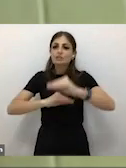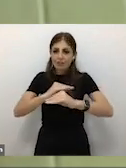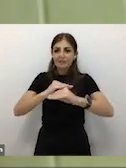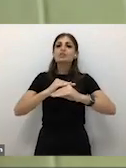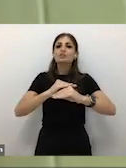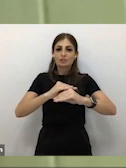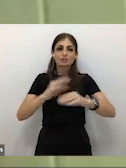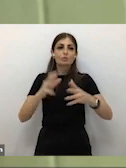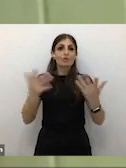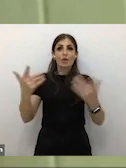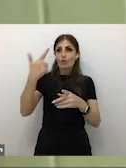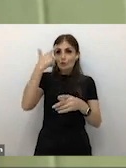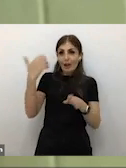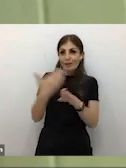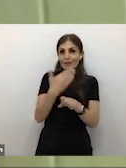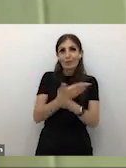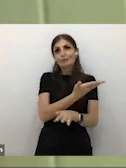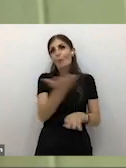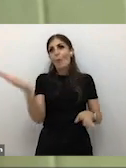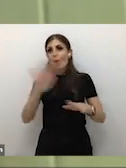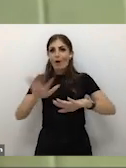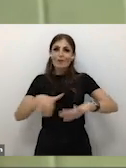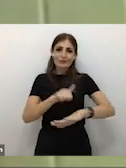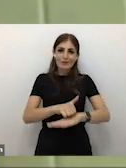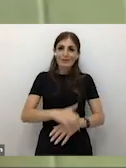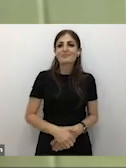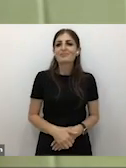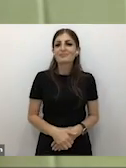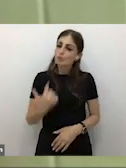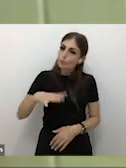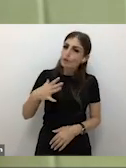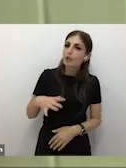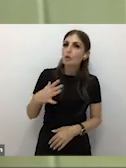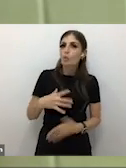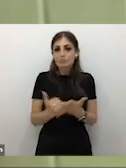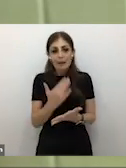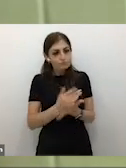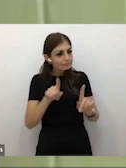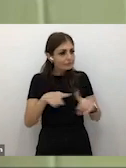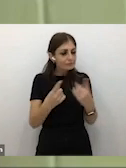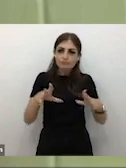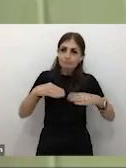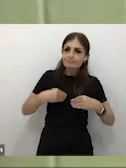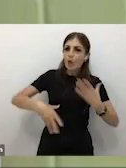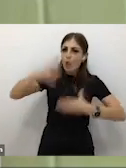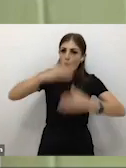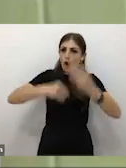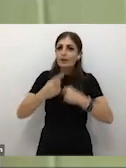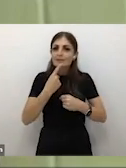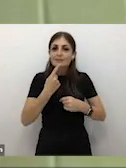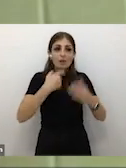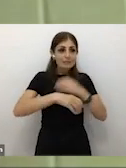and creative workers from all over Australia. We aim to accommodate lots of different learning styles with the in-person and the